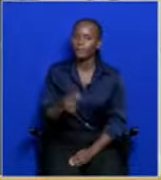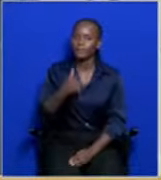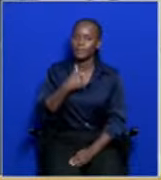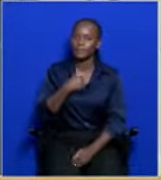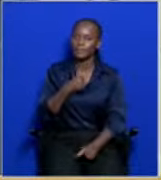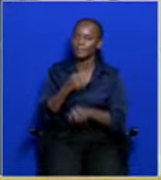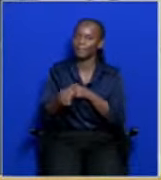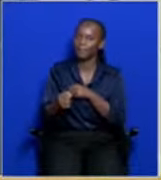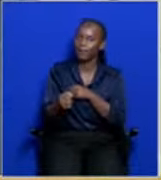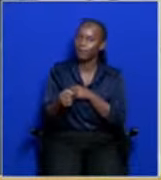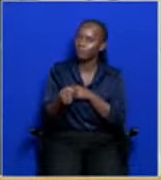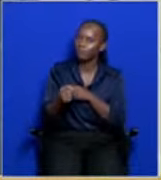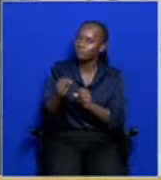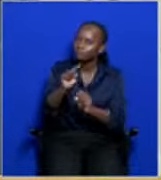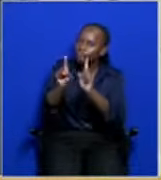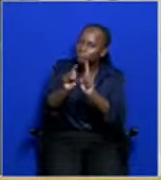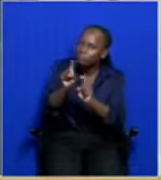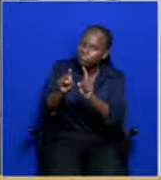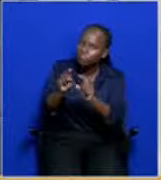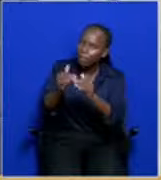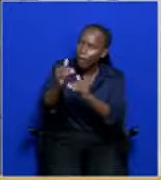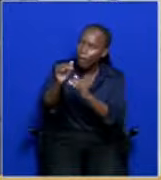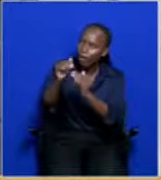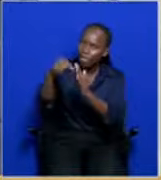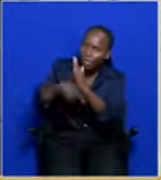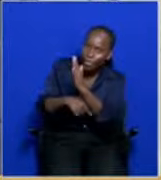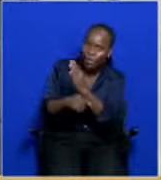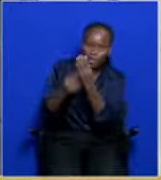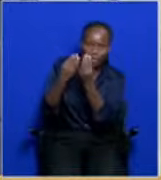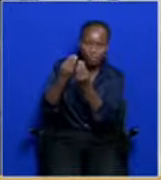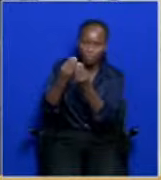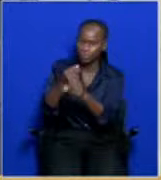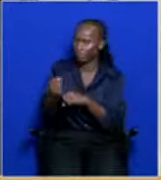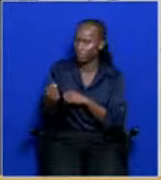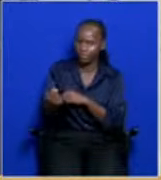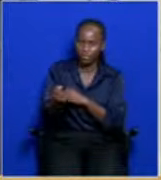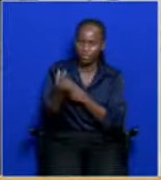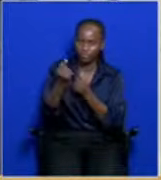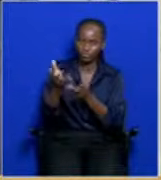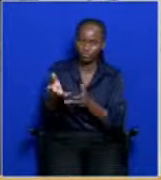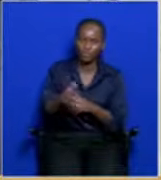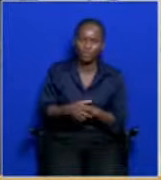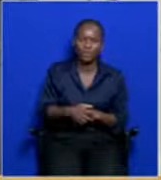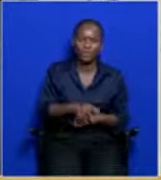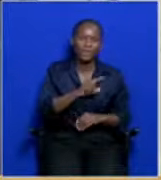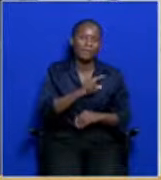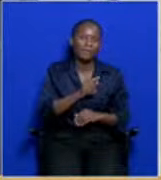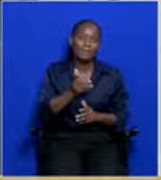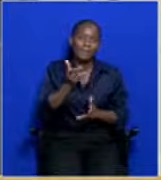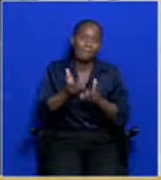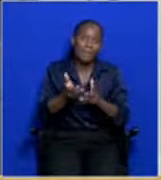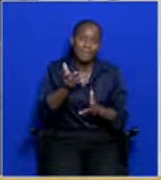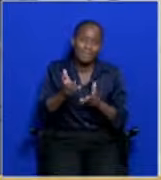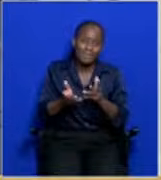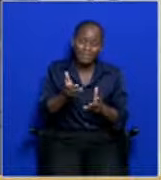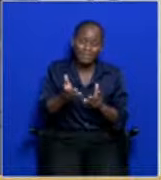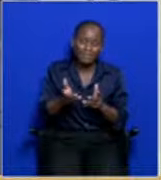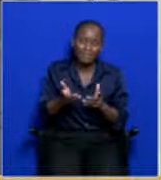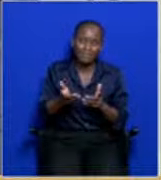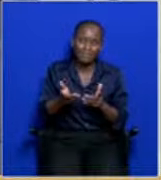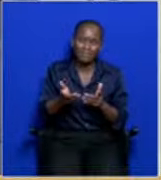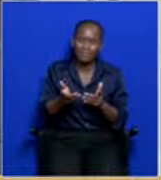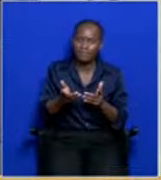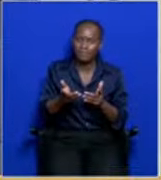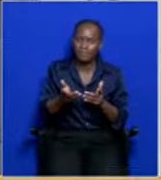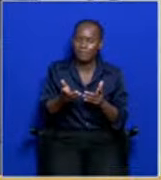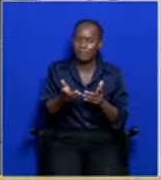I overlooked more details, but at that